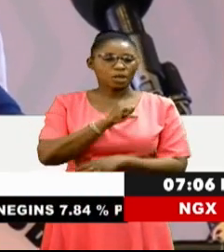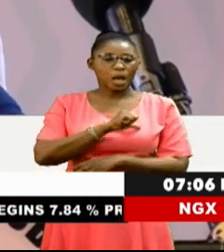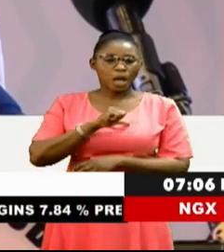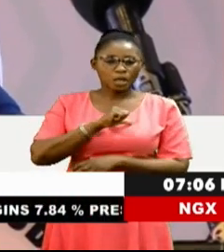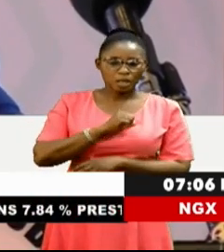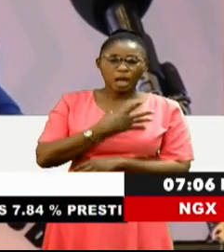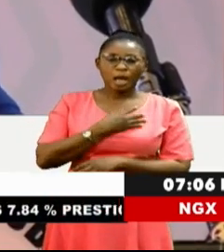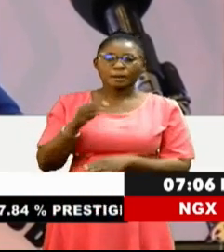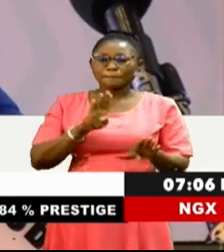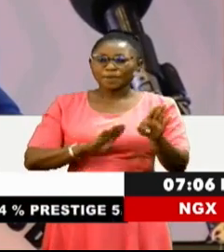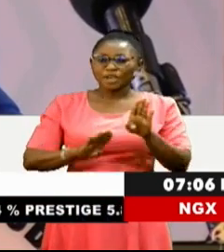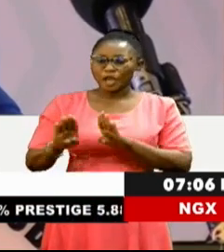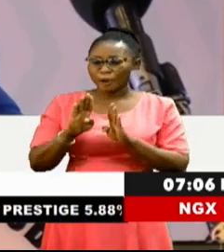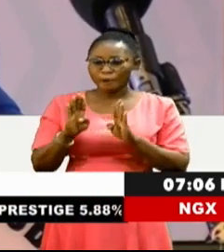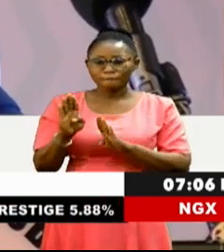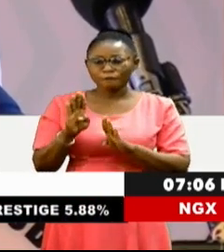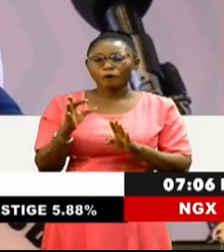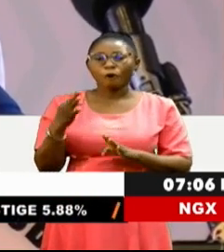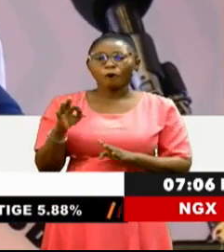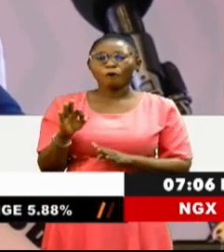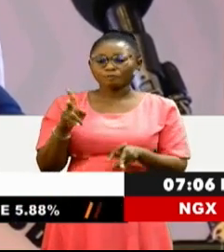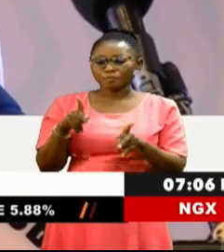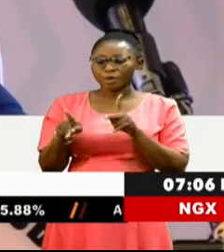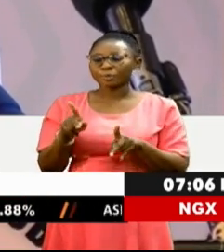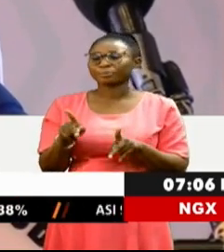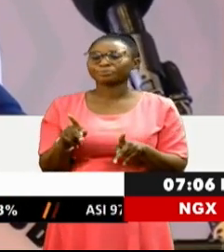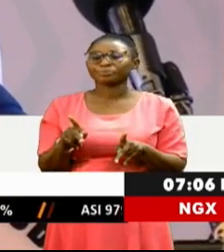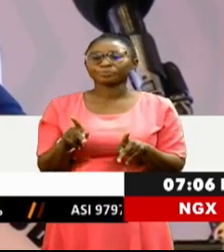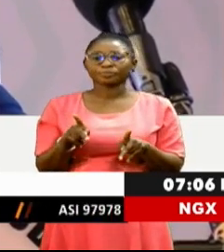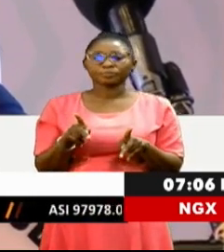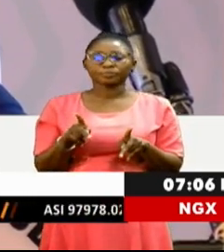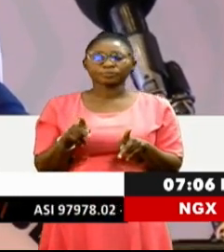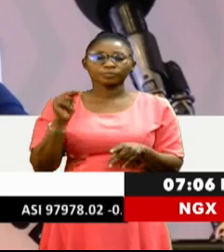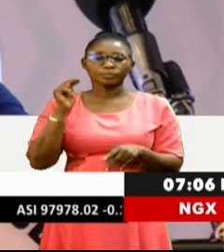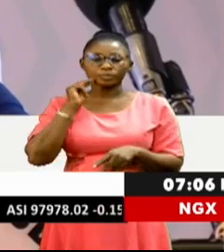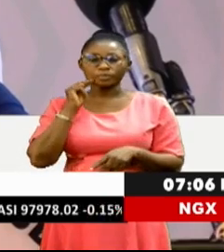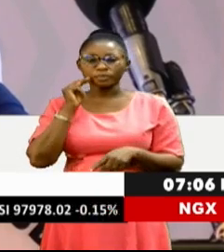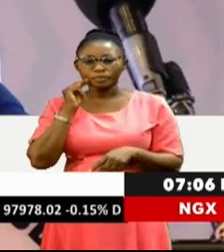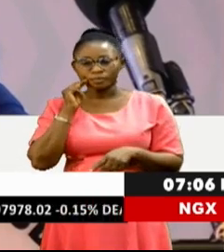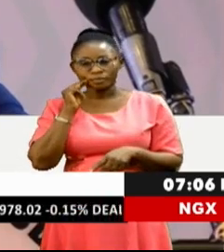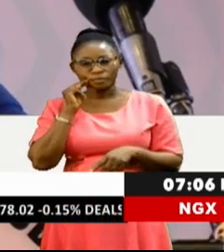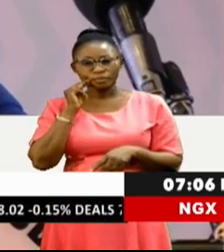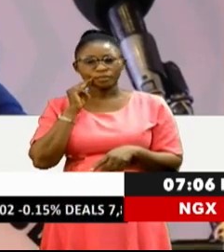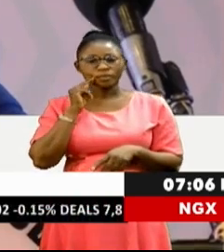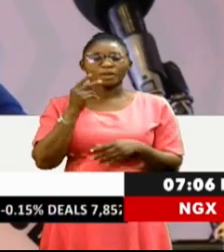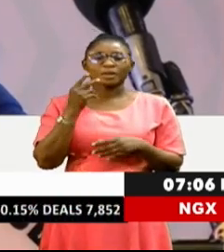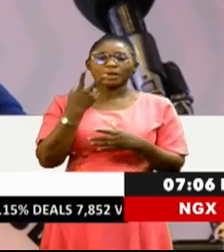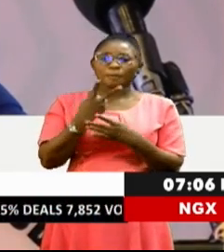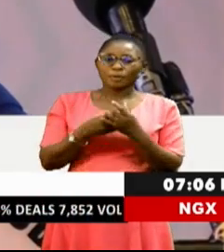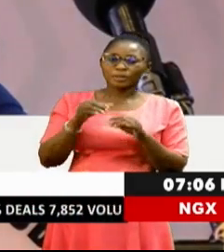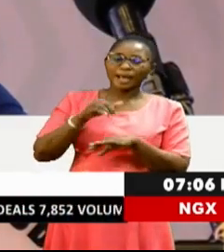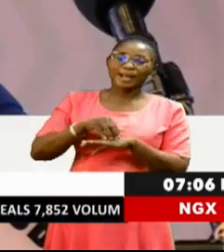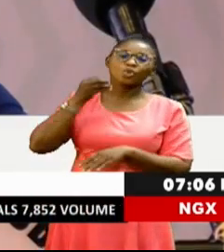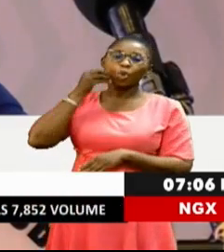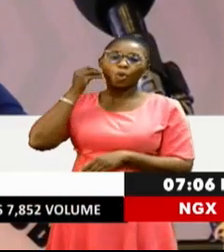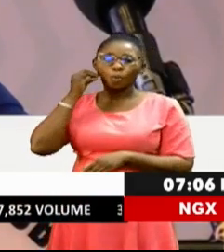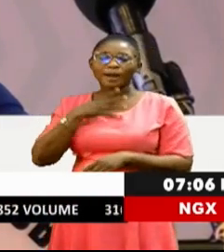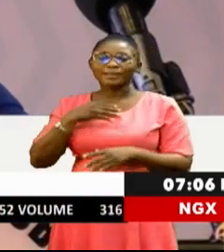and behaviors of its citizens. Nigerians, both at home and in the